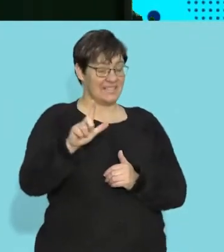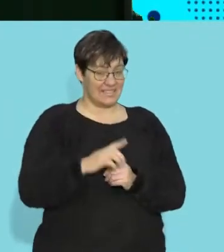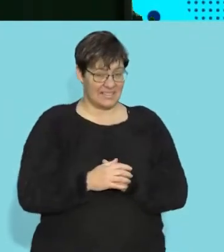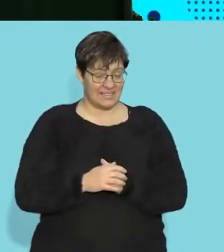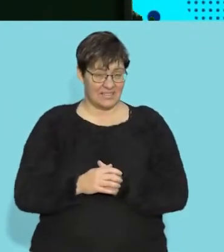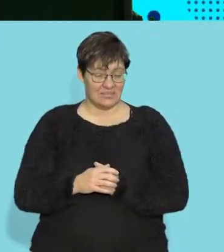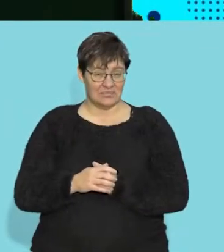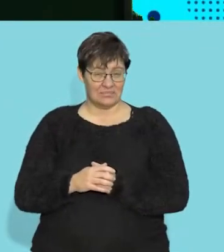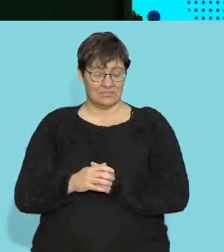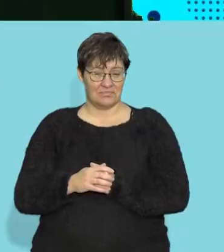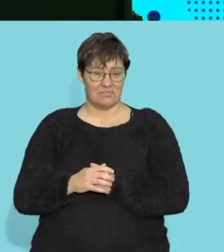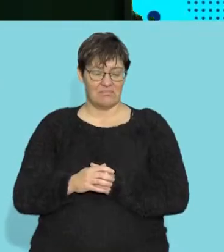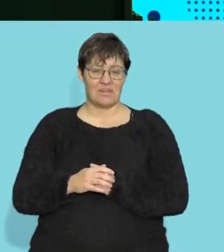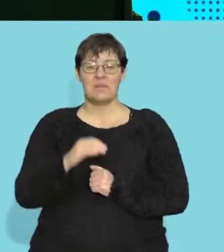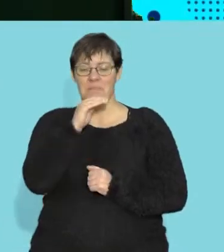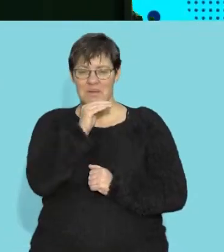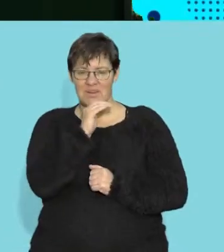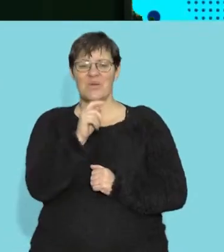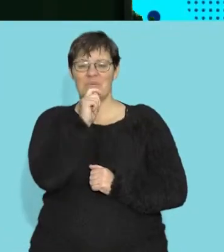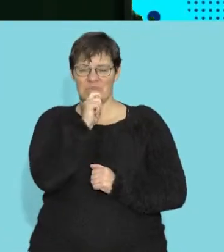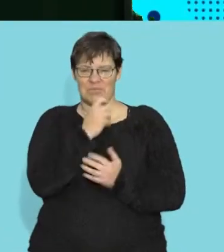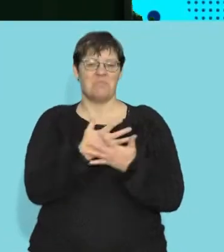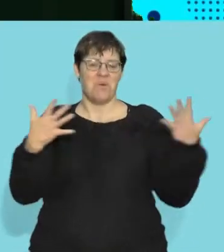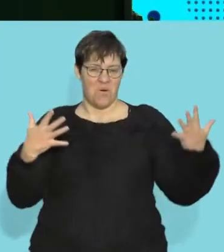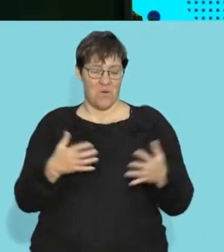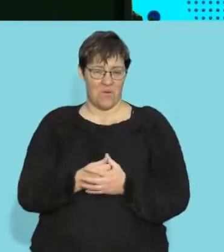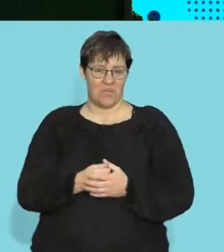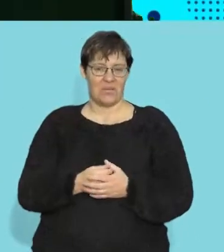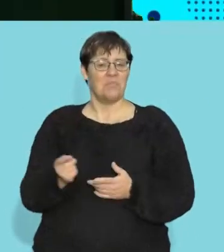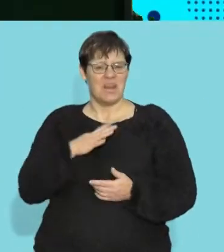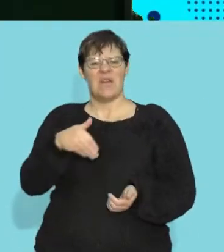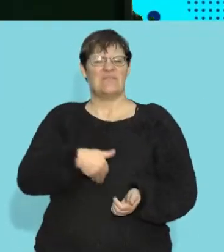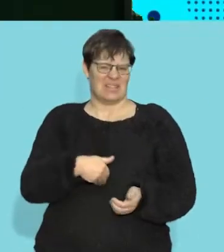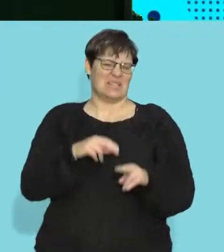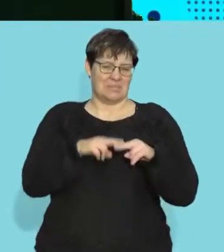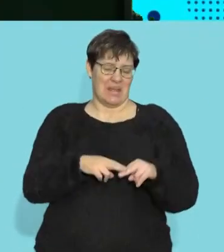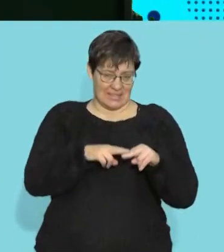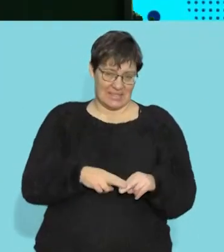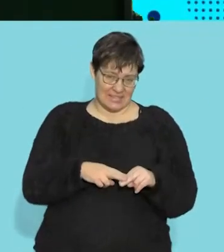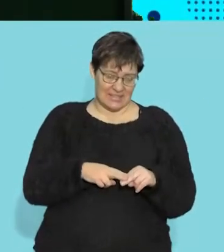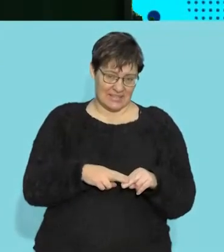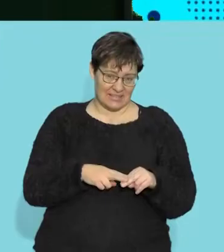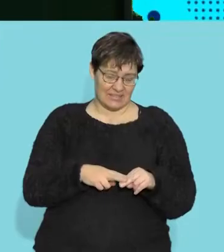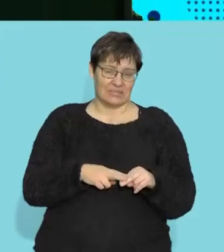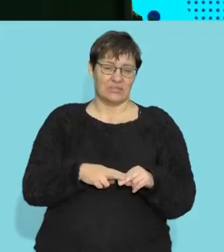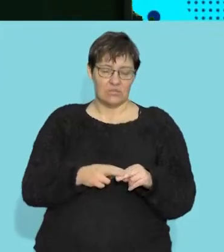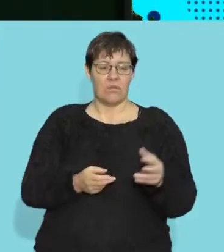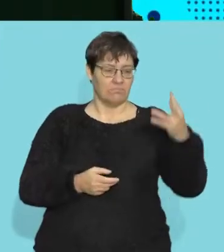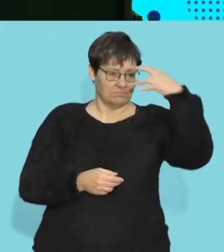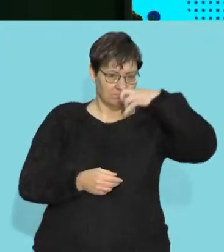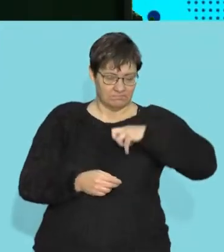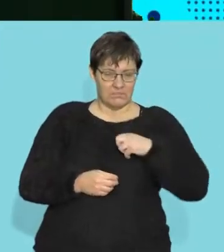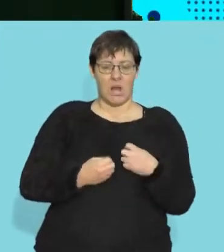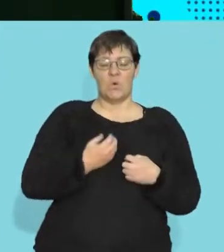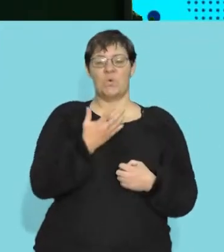4 liters. So they're able to use a lot, and that actually goes to your fitness, etc., being able to bring